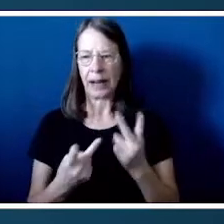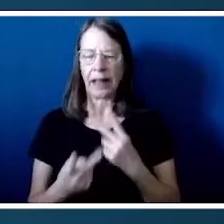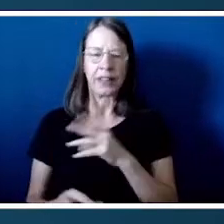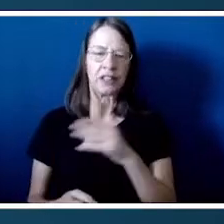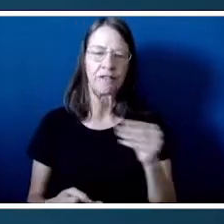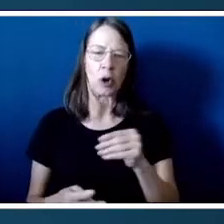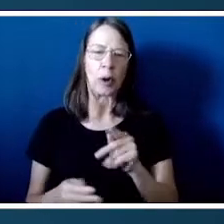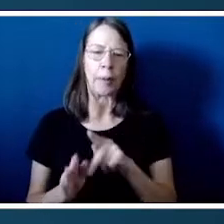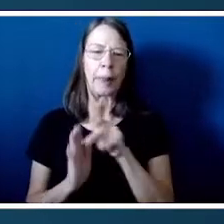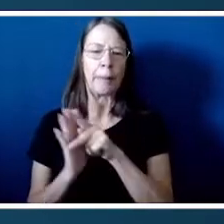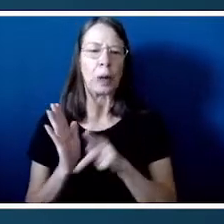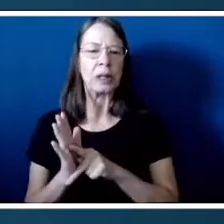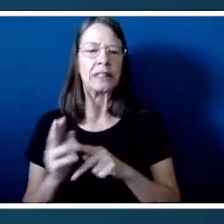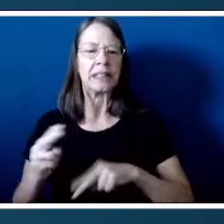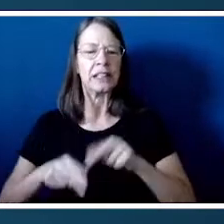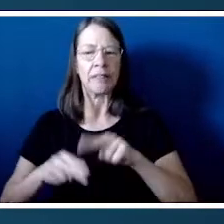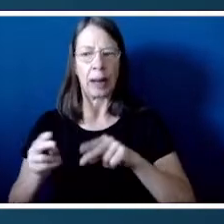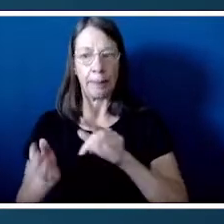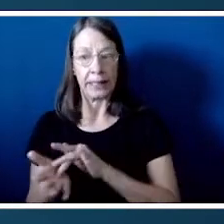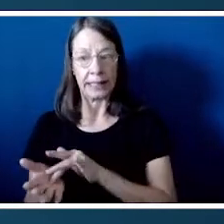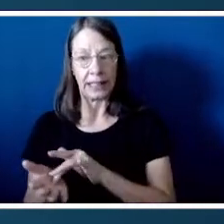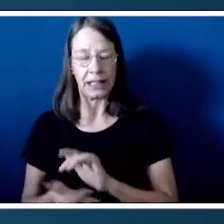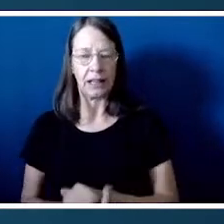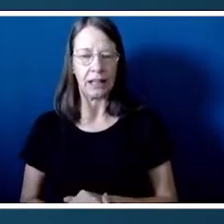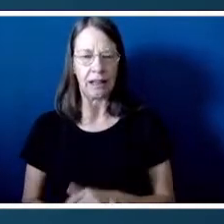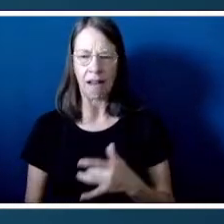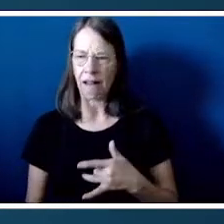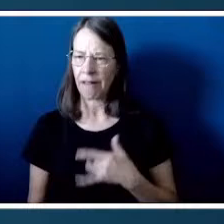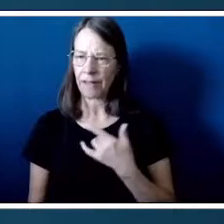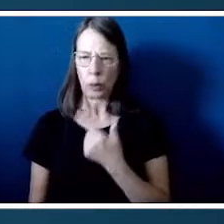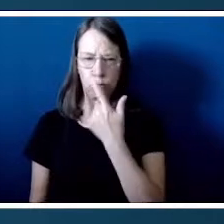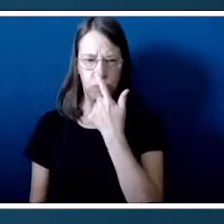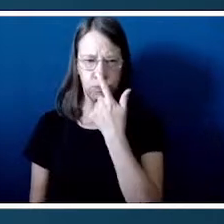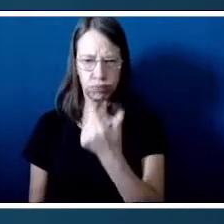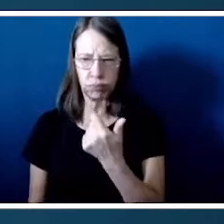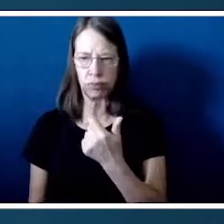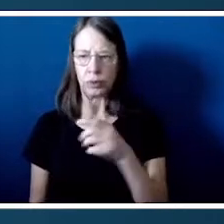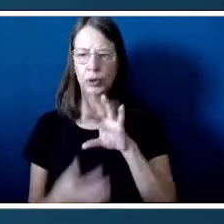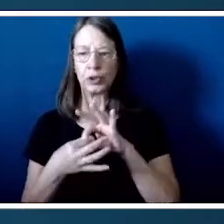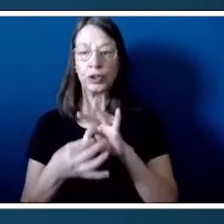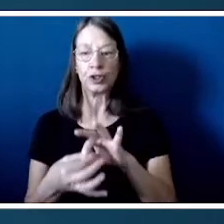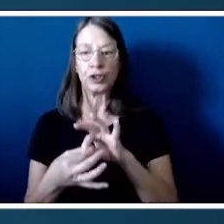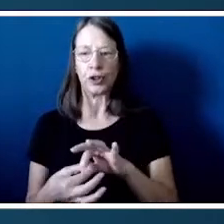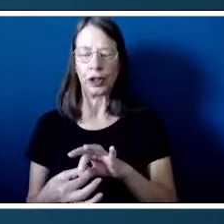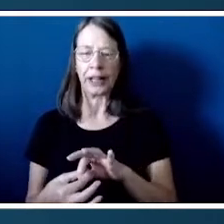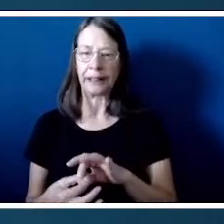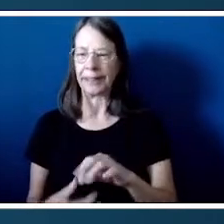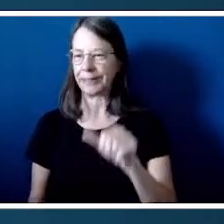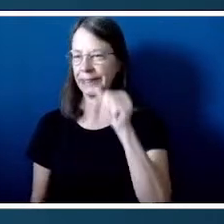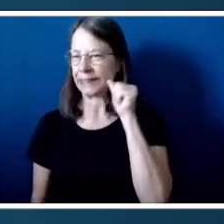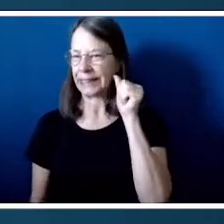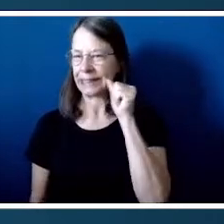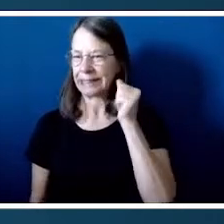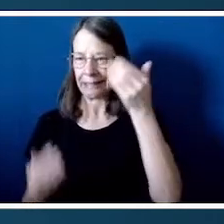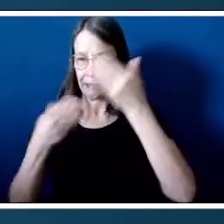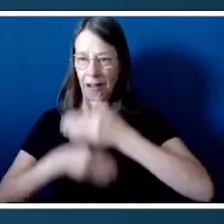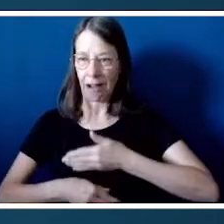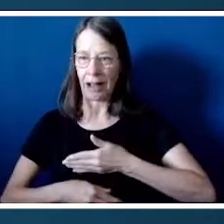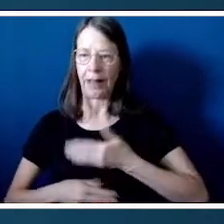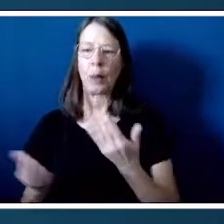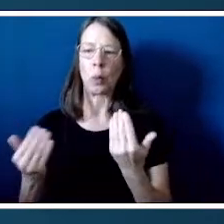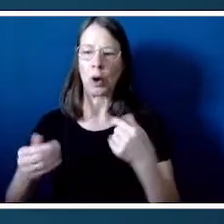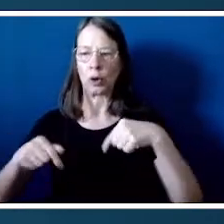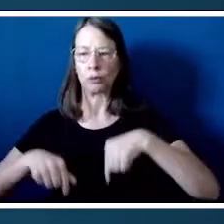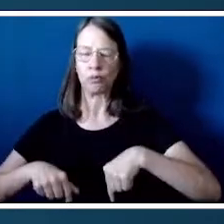was such a privilege to join the very warm and generous welcome to country yesterday evening, and I would like